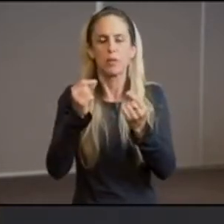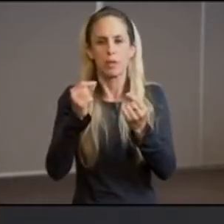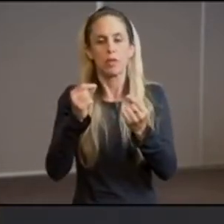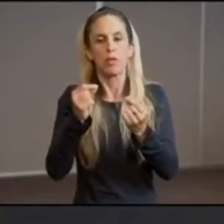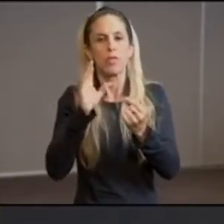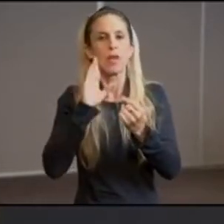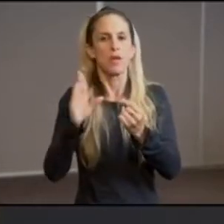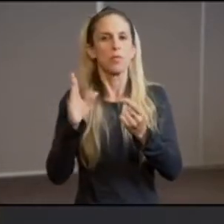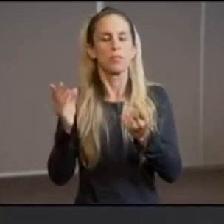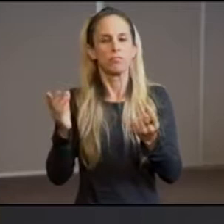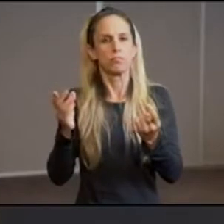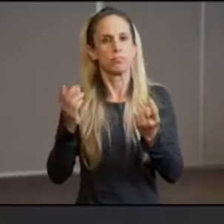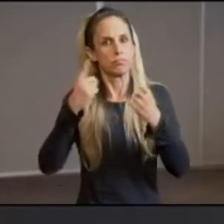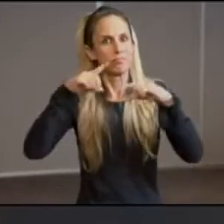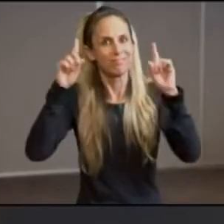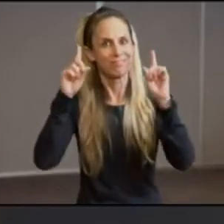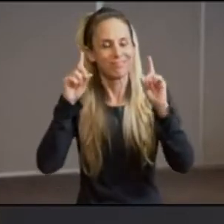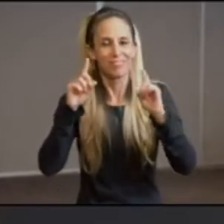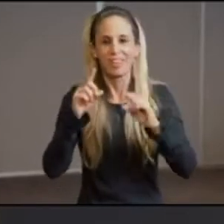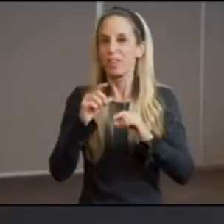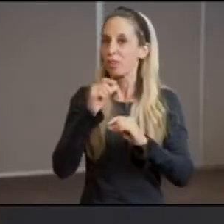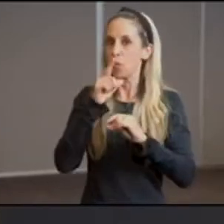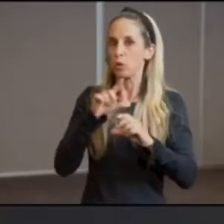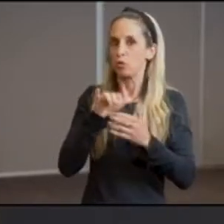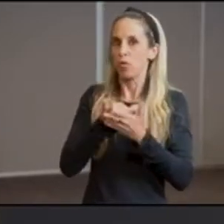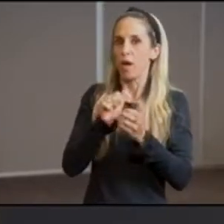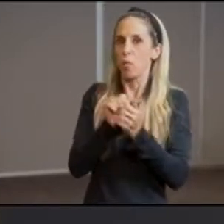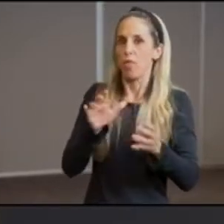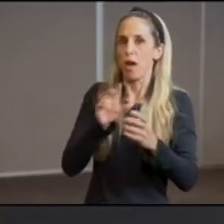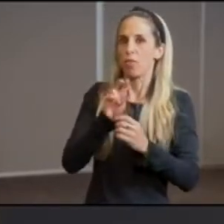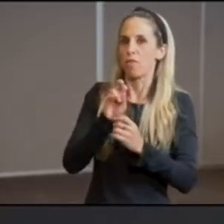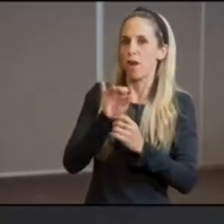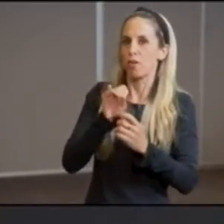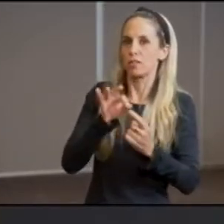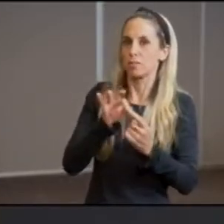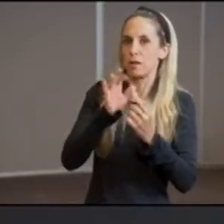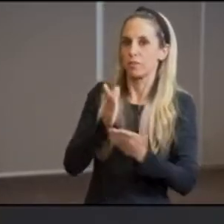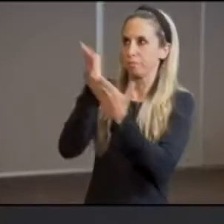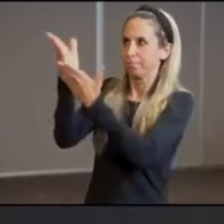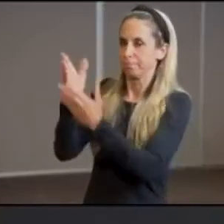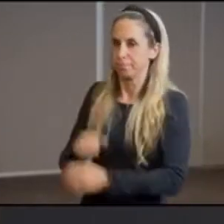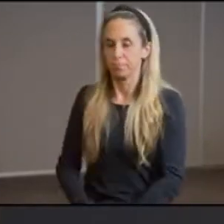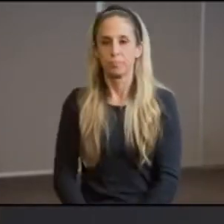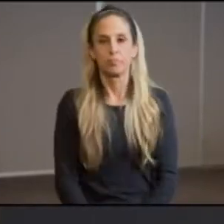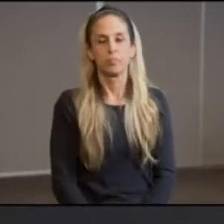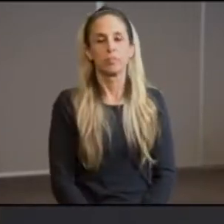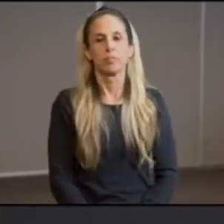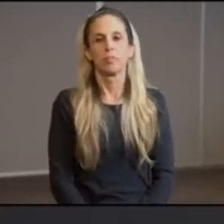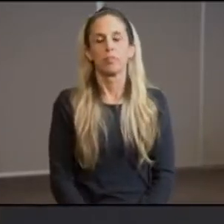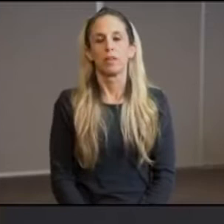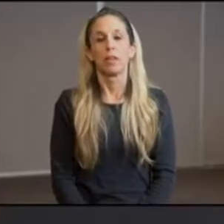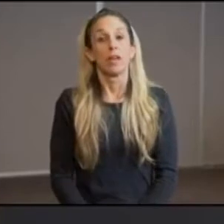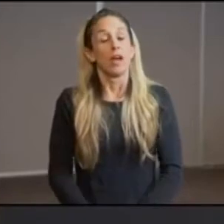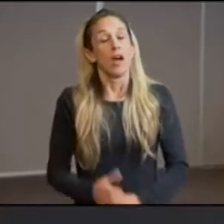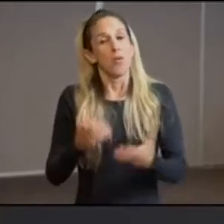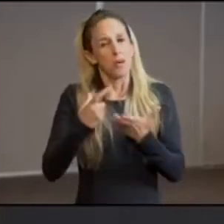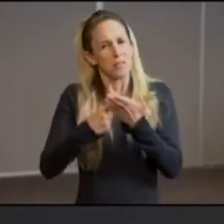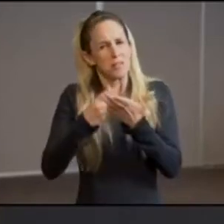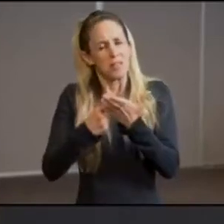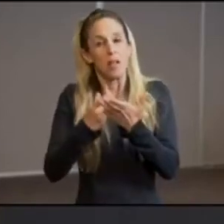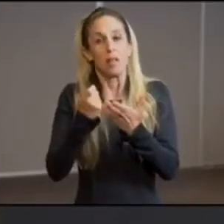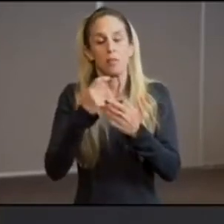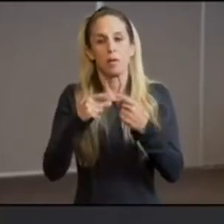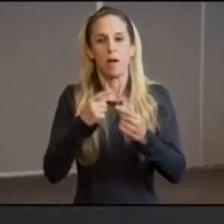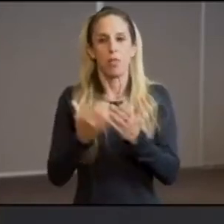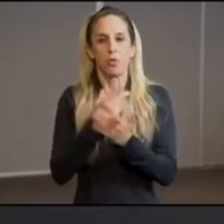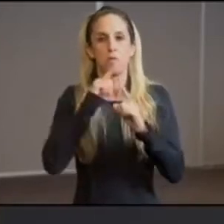online. They would not have been able to come online without the variance. I want to just talk a little bit about this